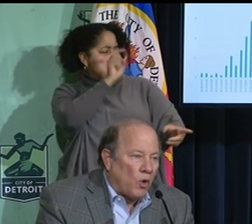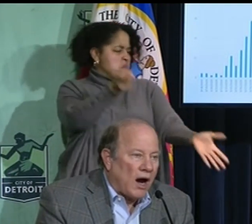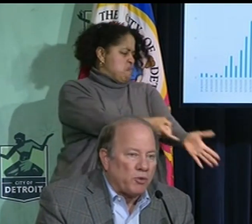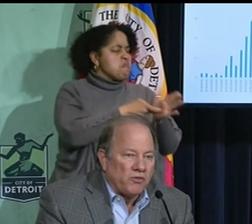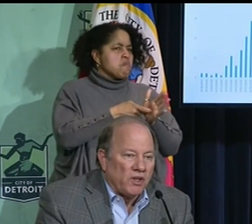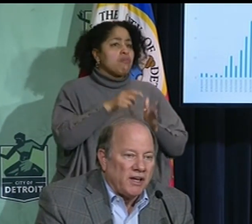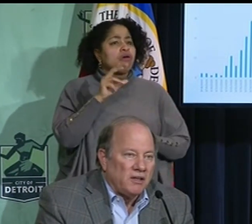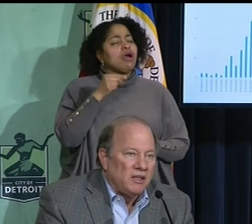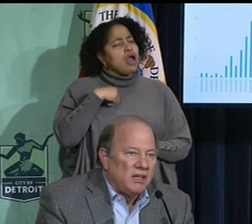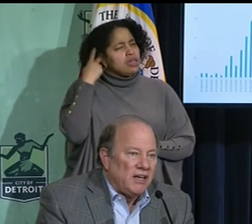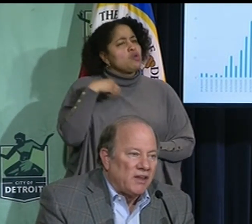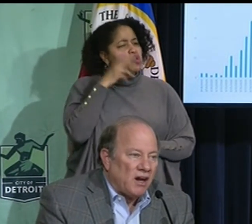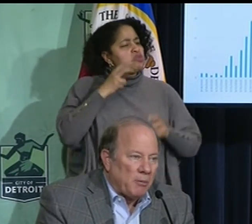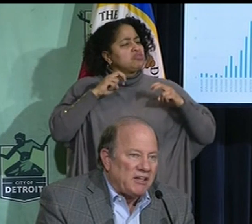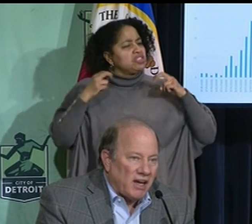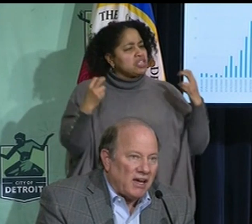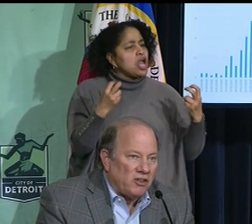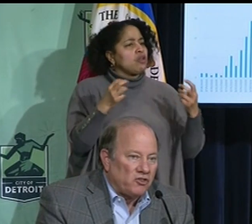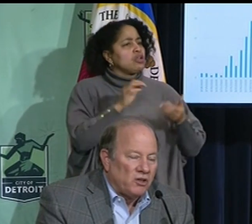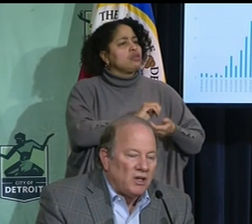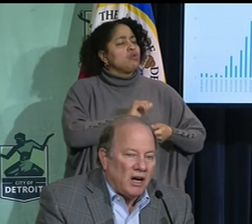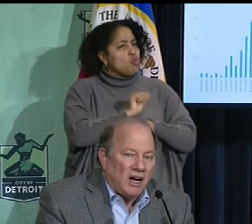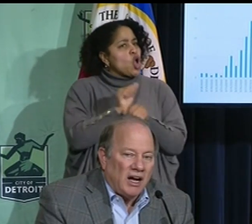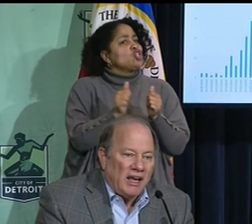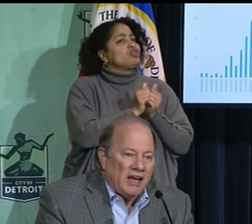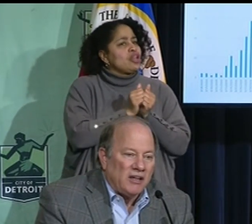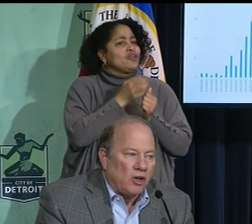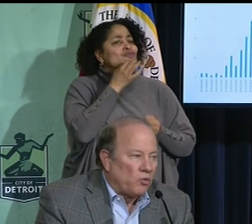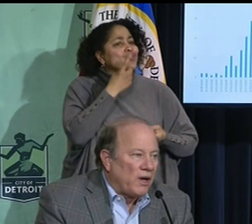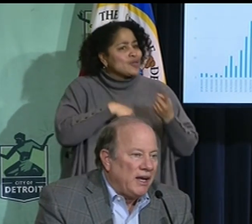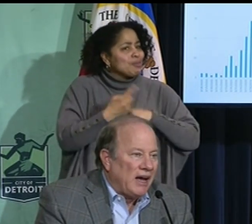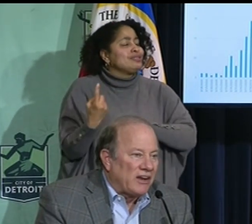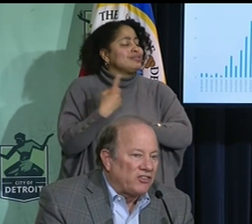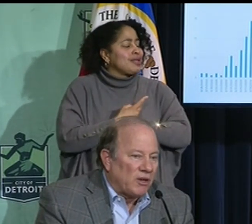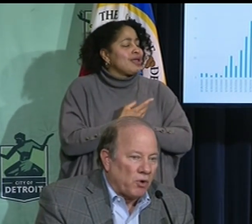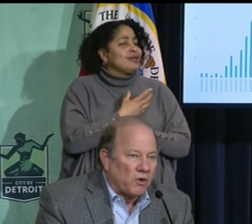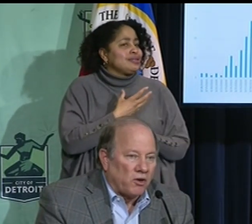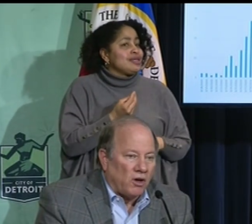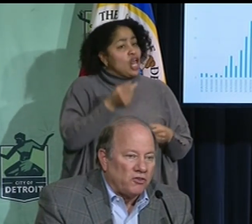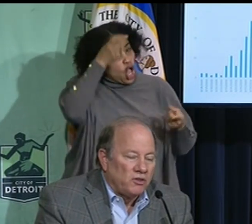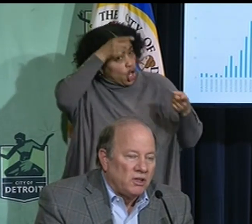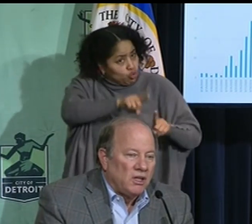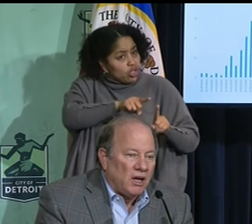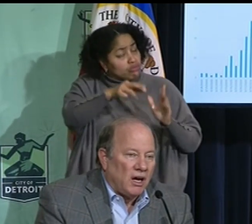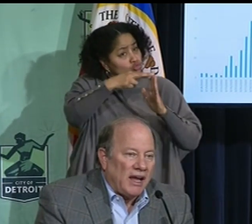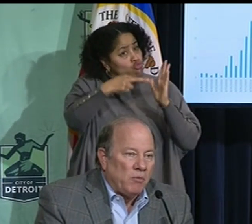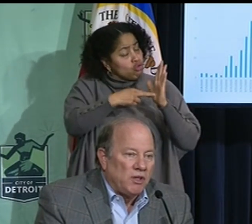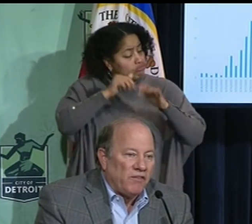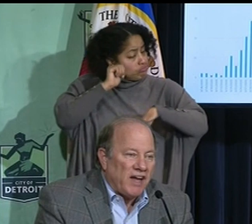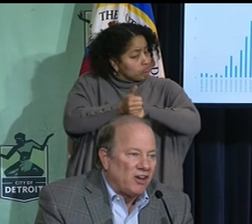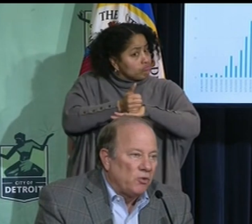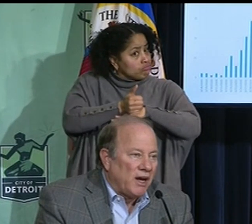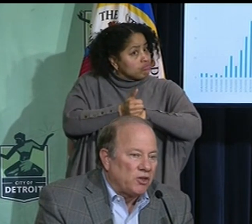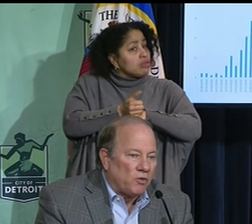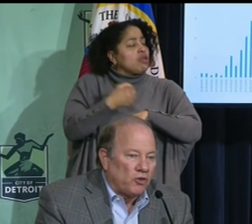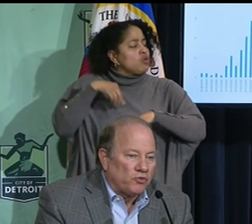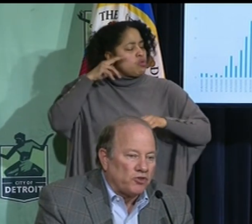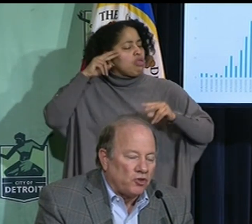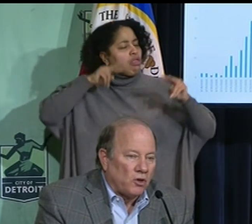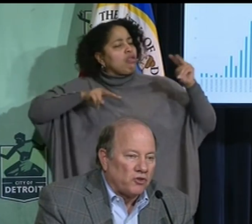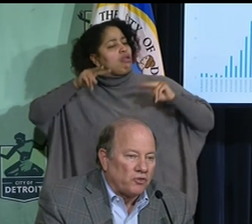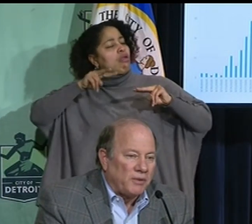down cooperatively in the coming days and agree on a set of protocols, and we'll evaluate